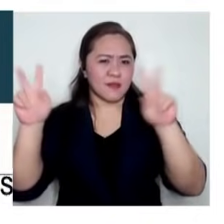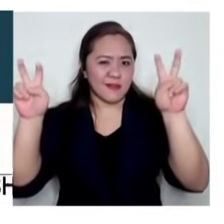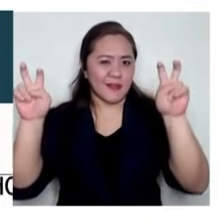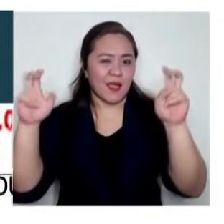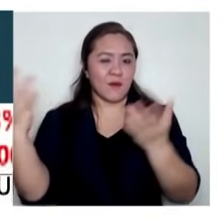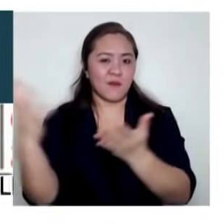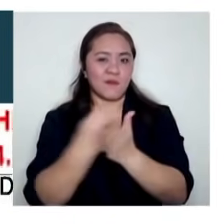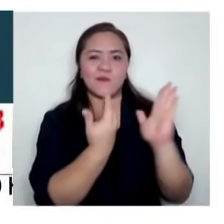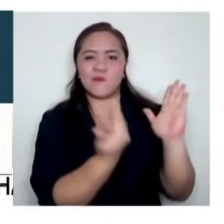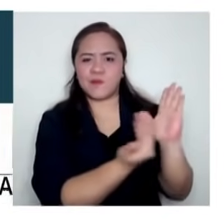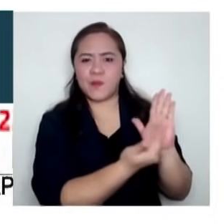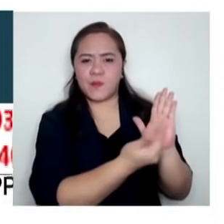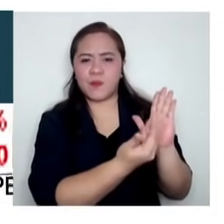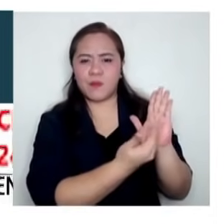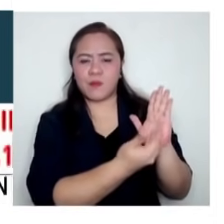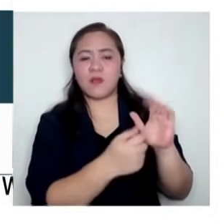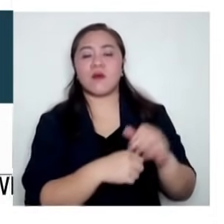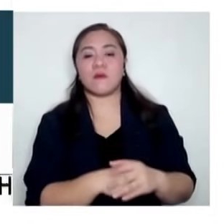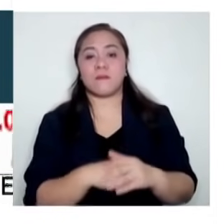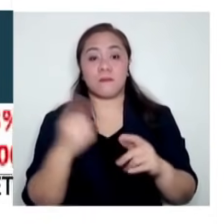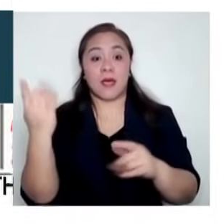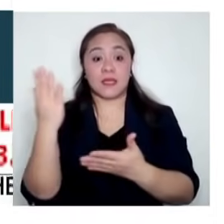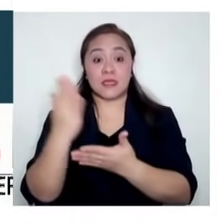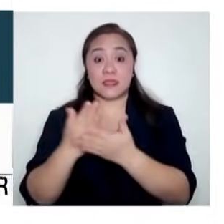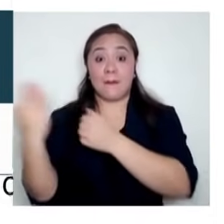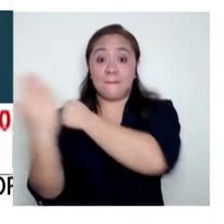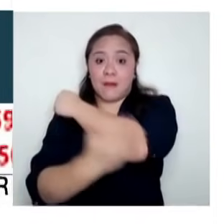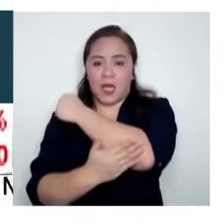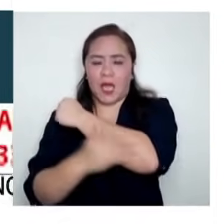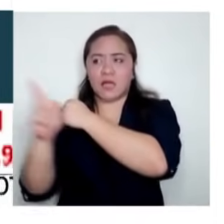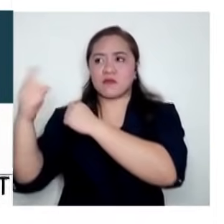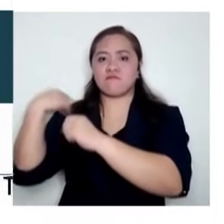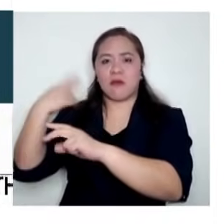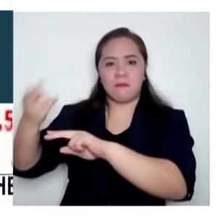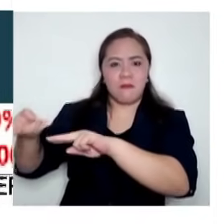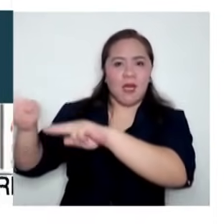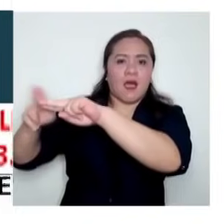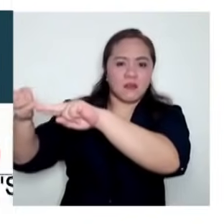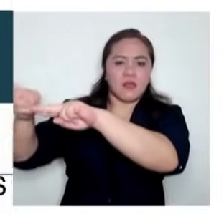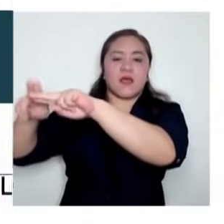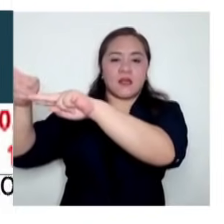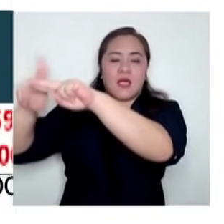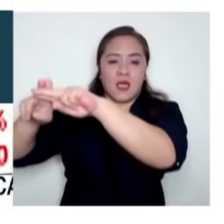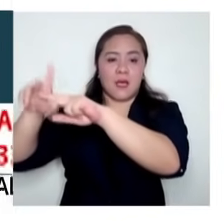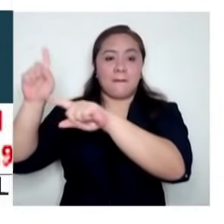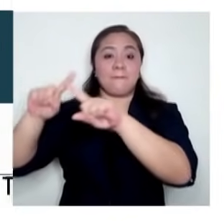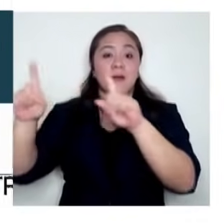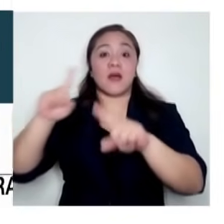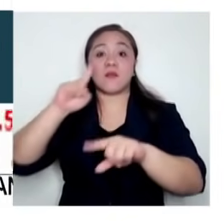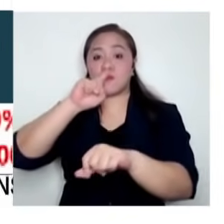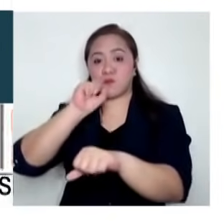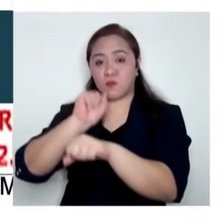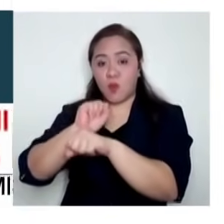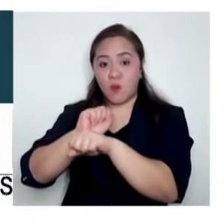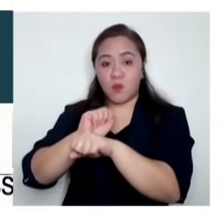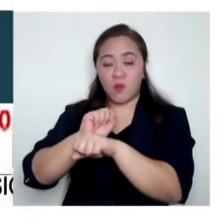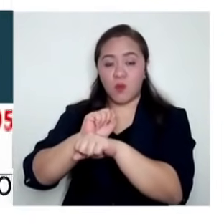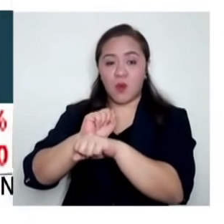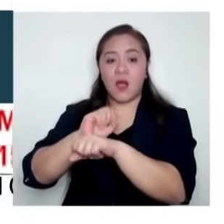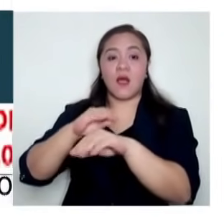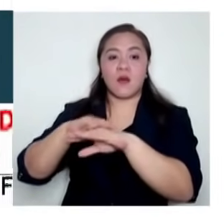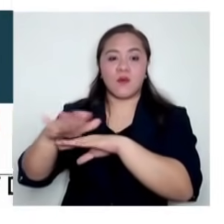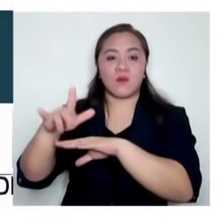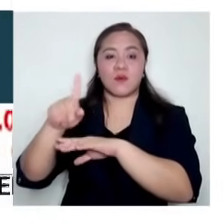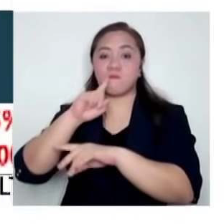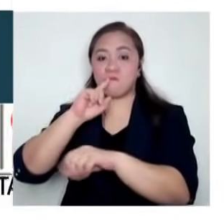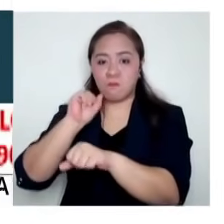evidences where some countries have increased their targets for their herd immunity because of the effect of these different variants in the